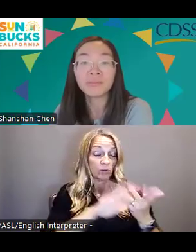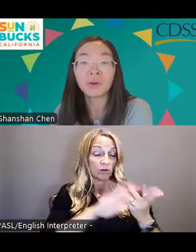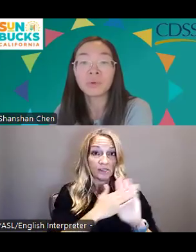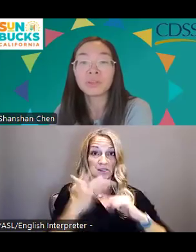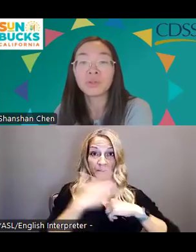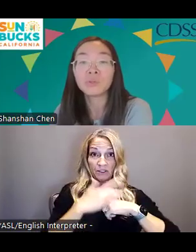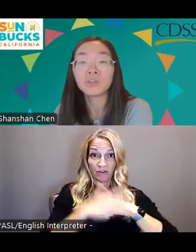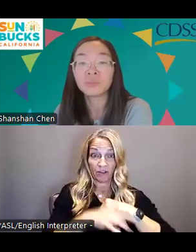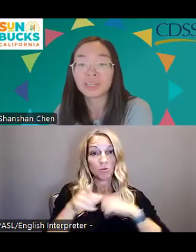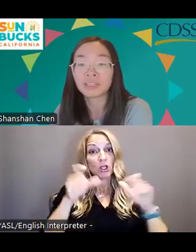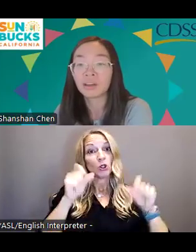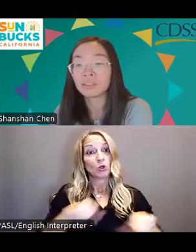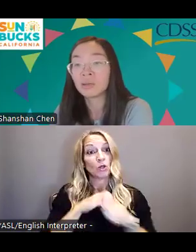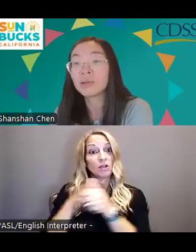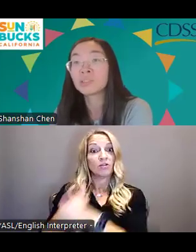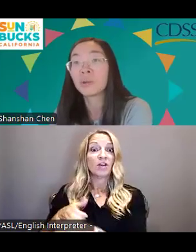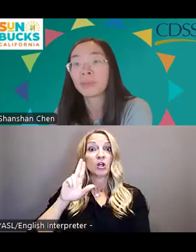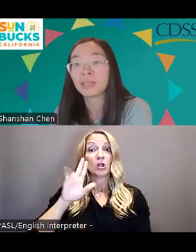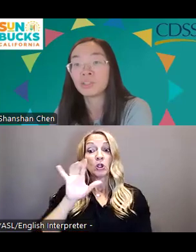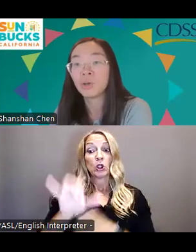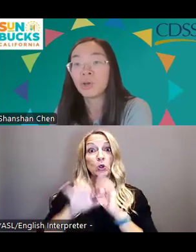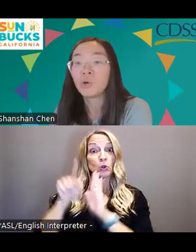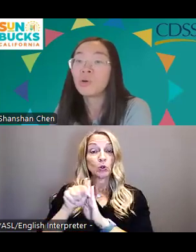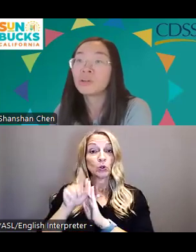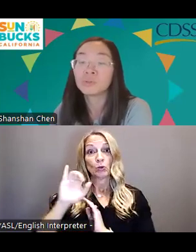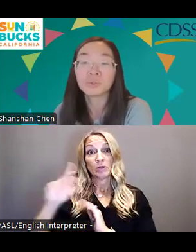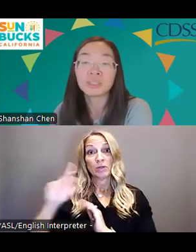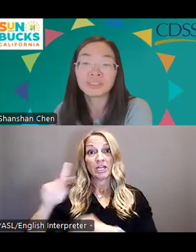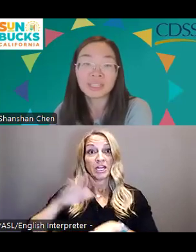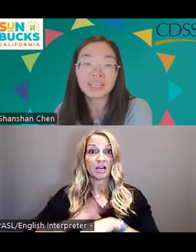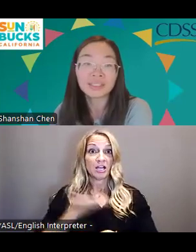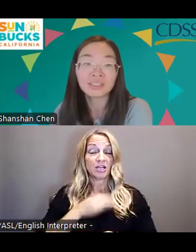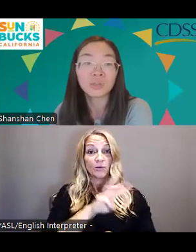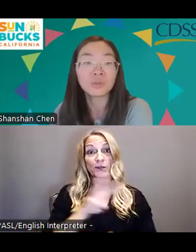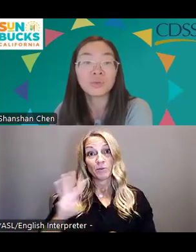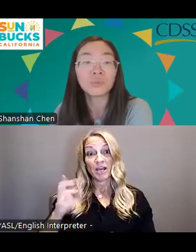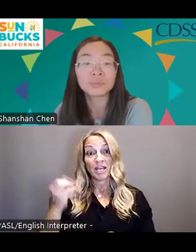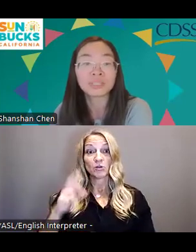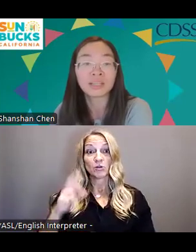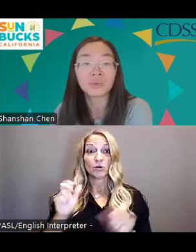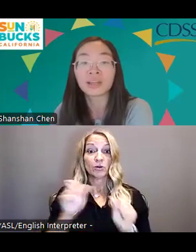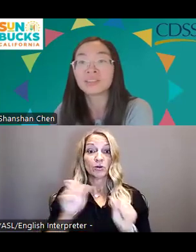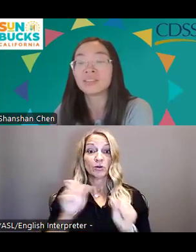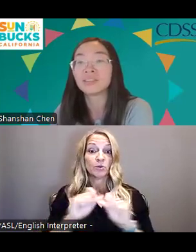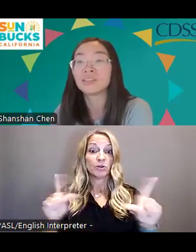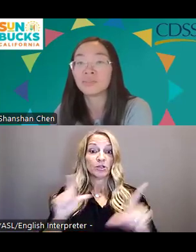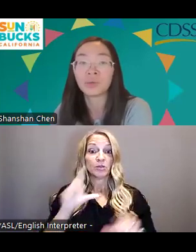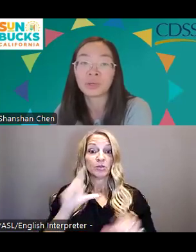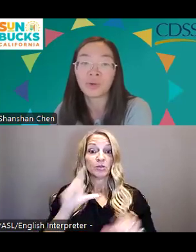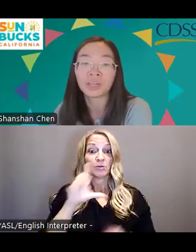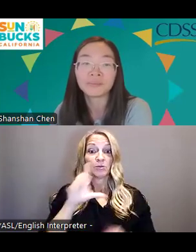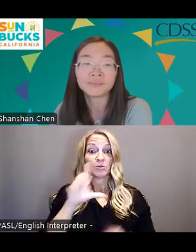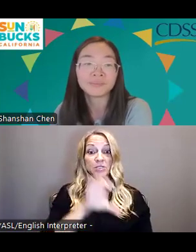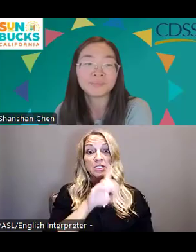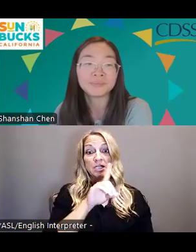you may follow the YouTube link on the Sunbox webpage or go to the CDSS YouTube website to access the